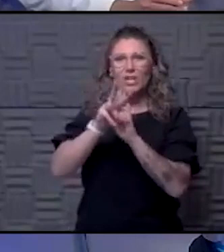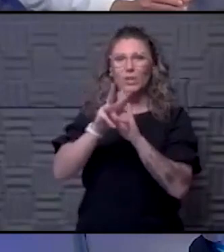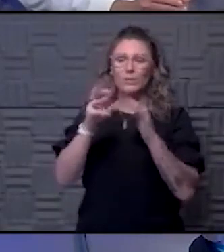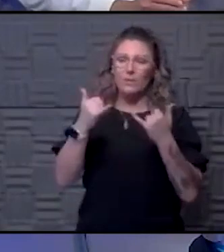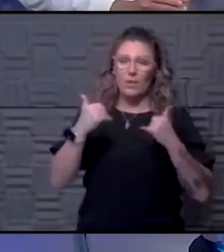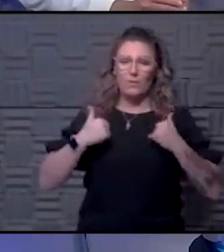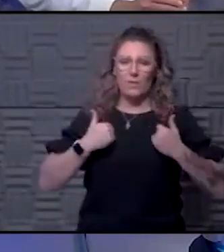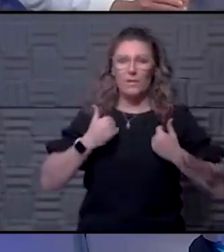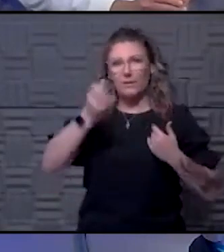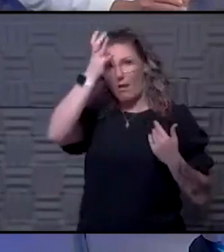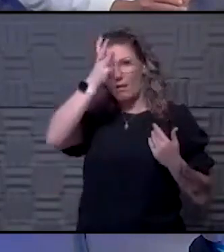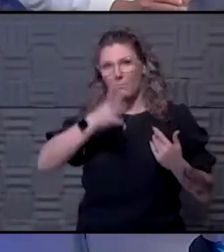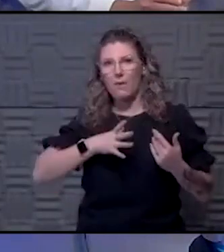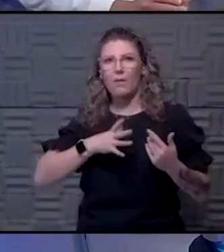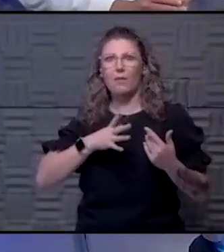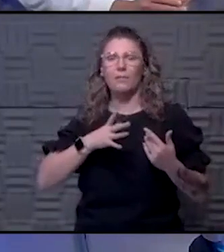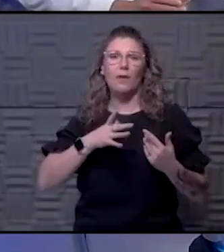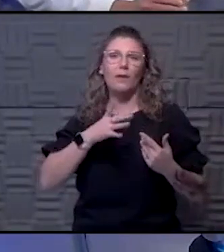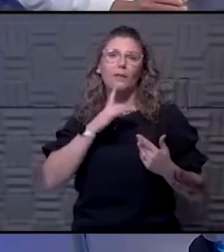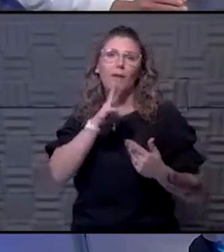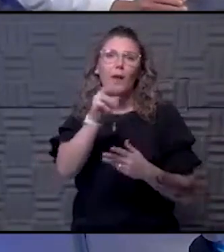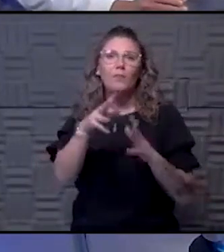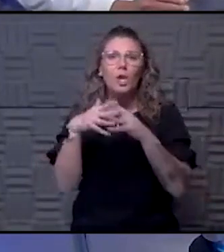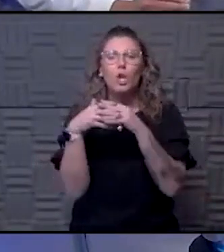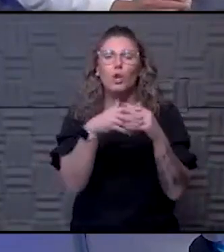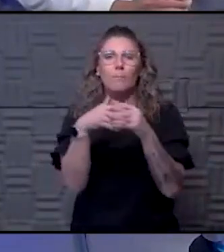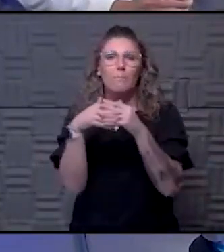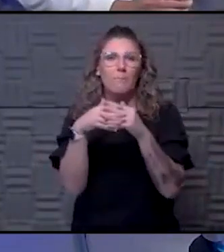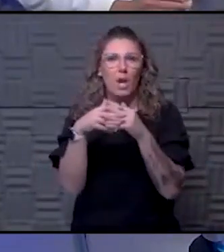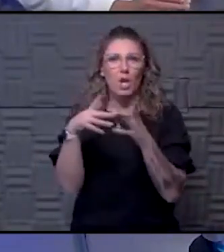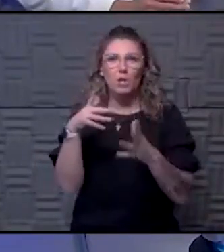young men, especially African American men, being shot by police,